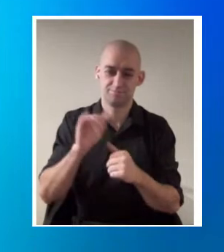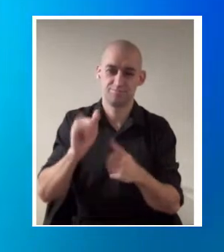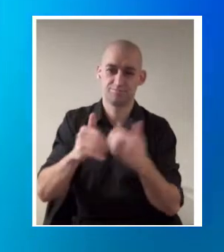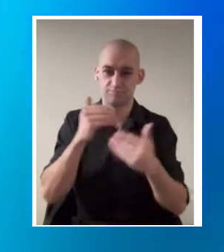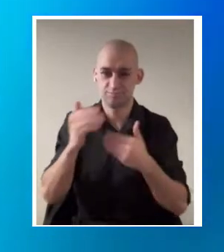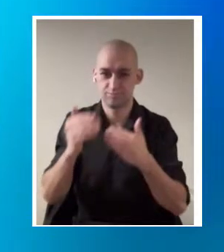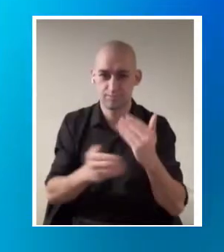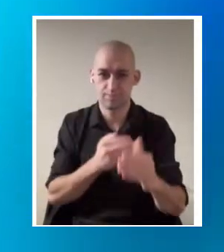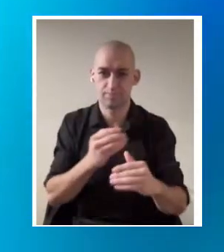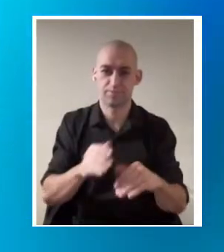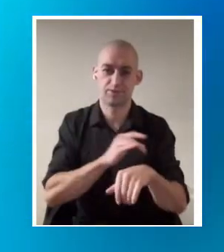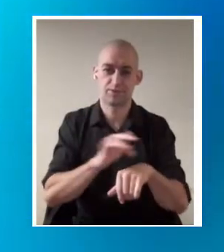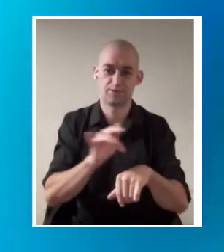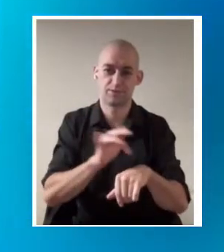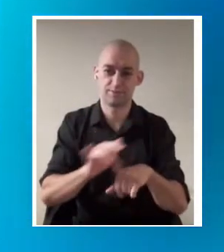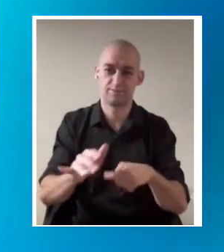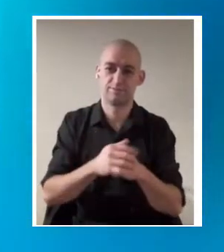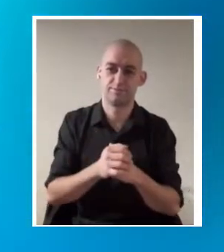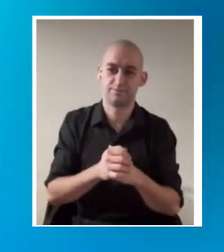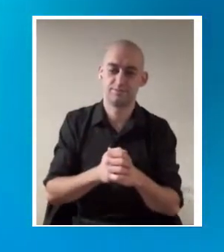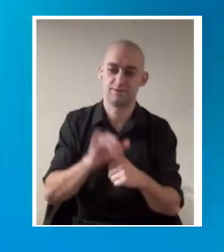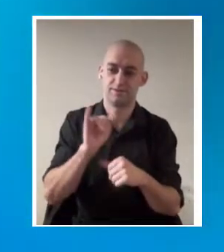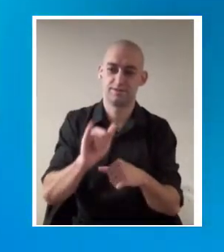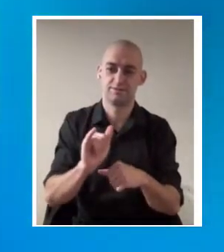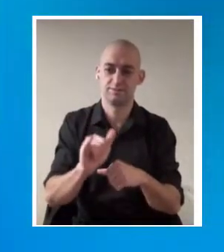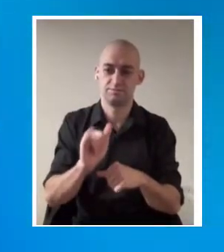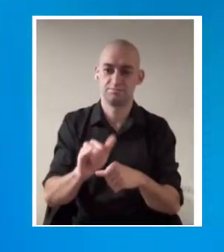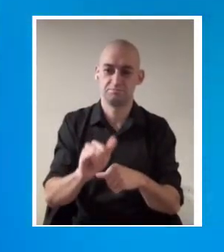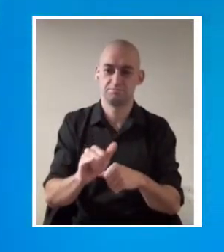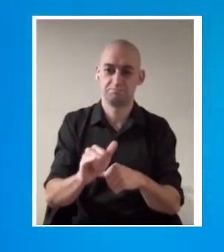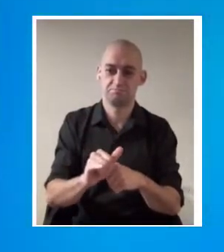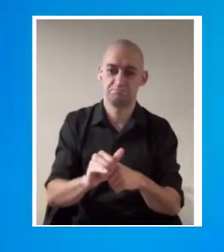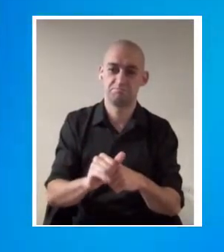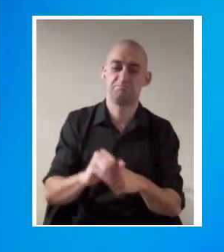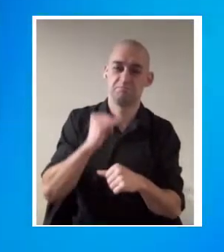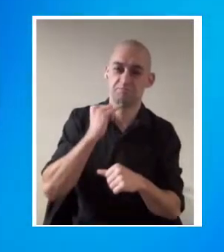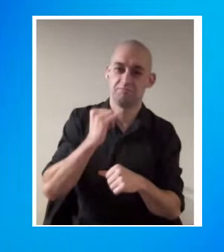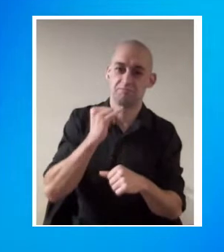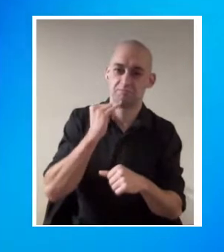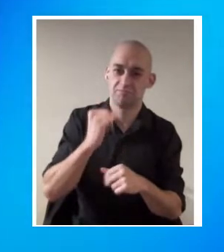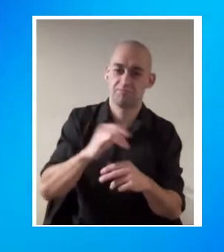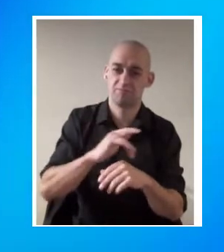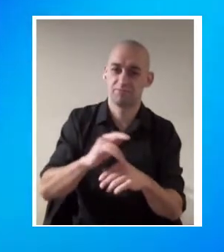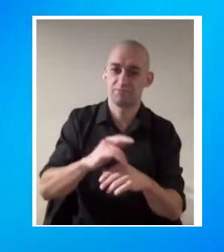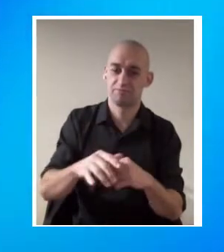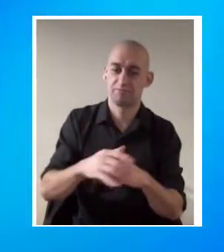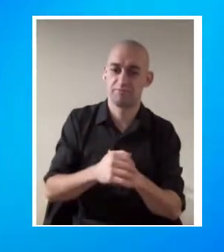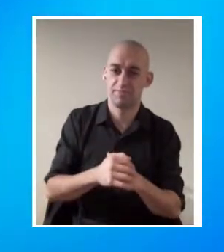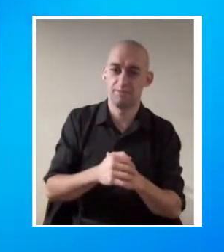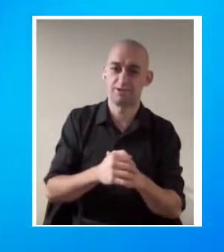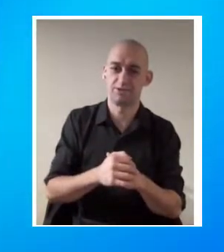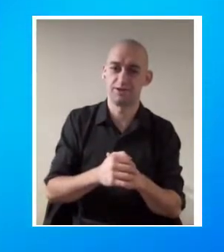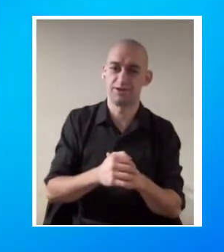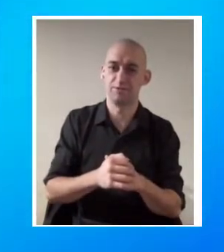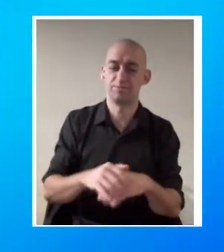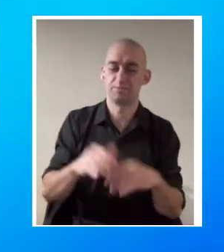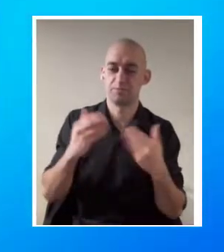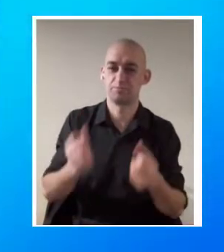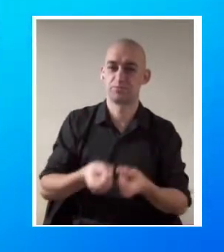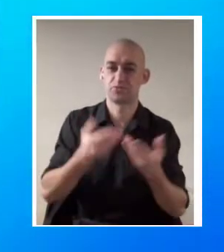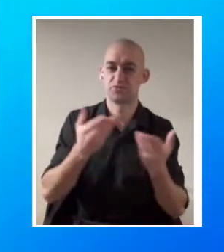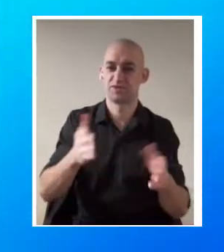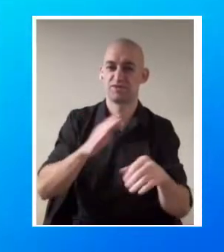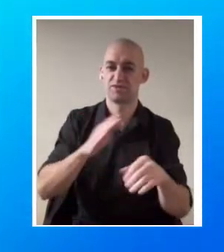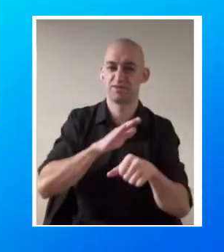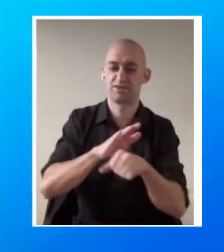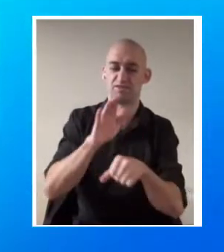earlier in October, and it's available until January 31st of 2024. We are providing ample time